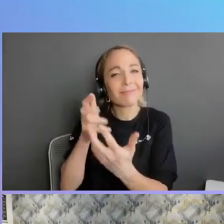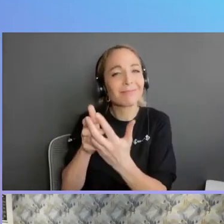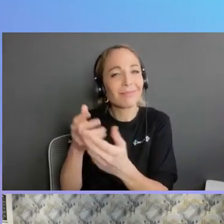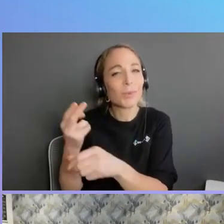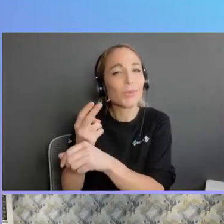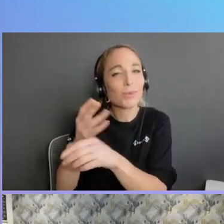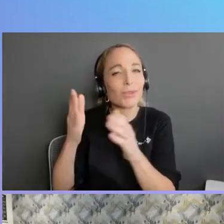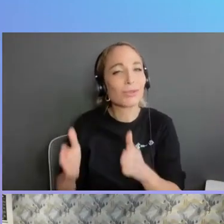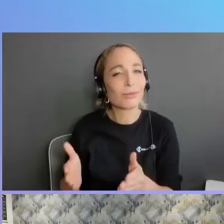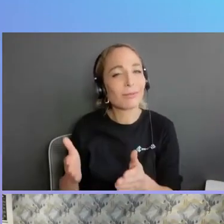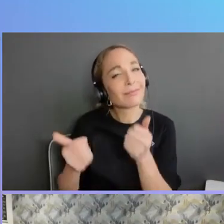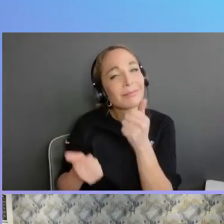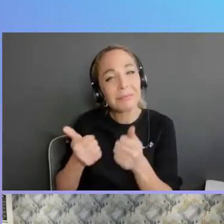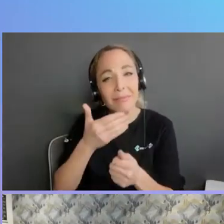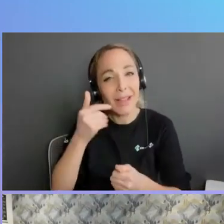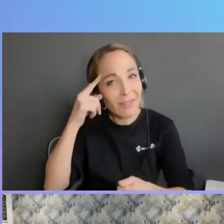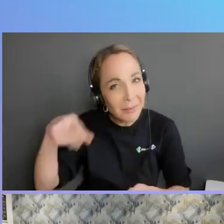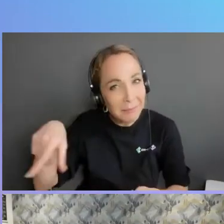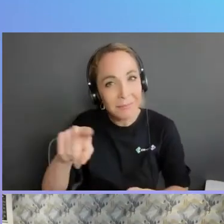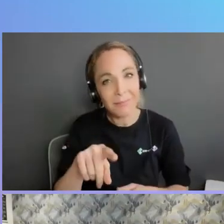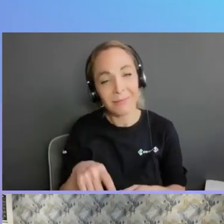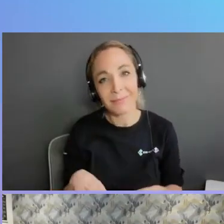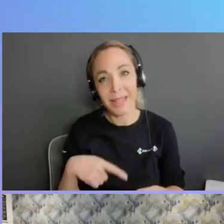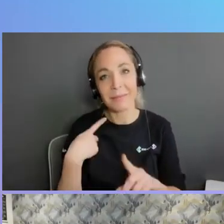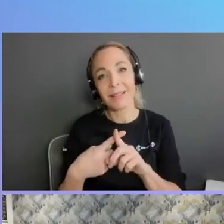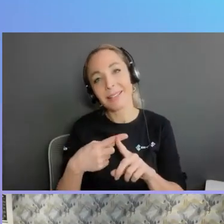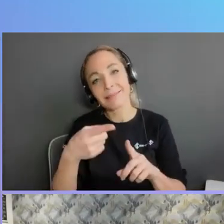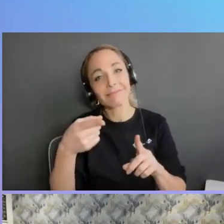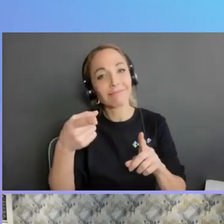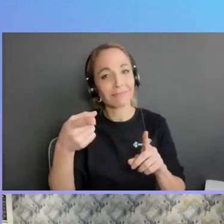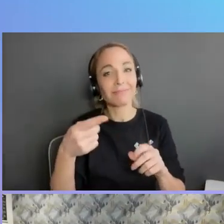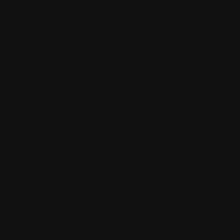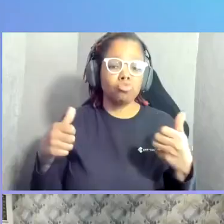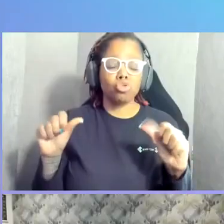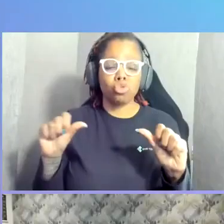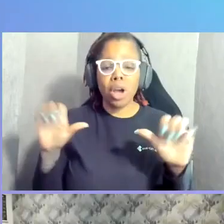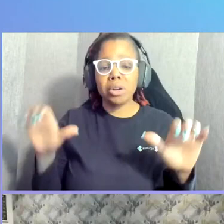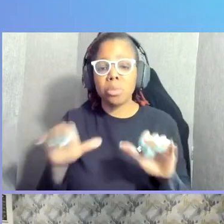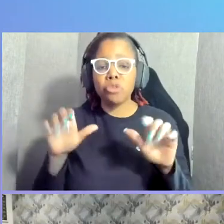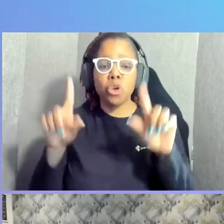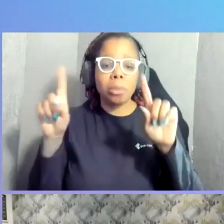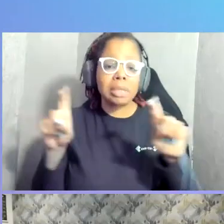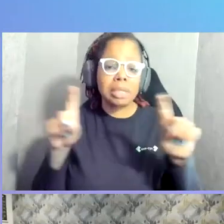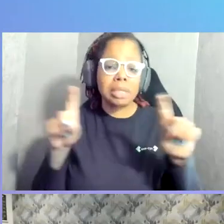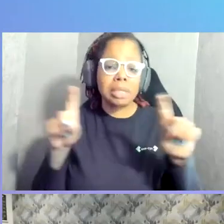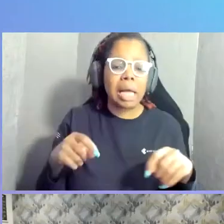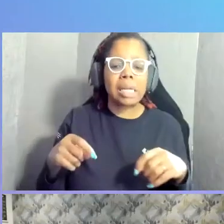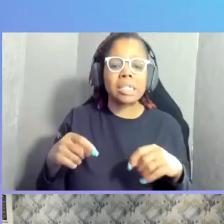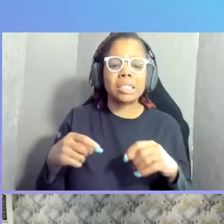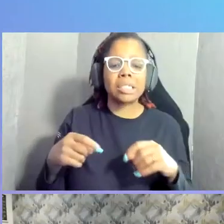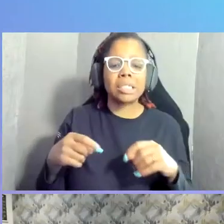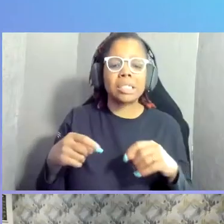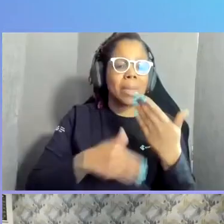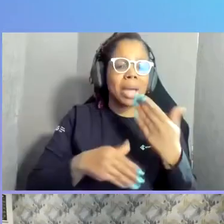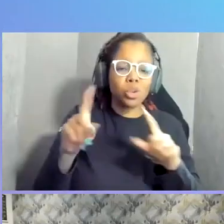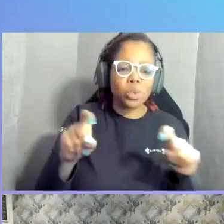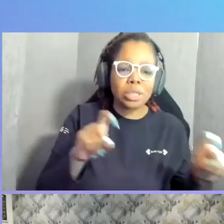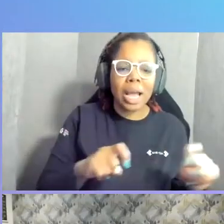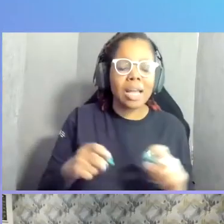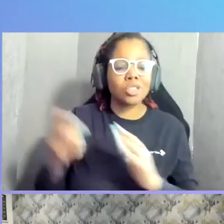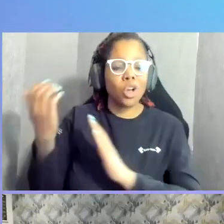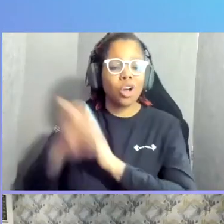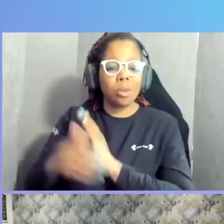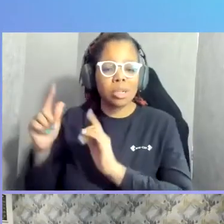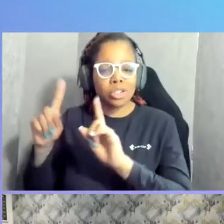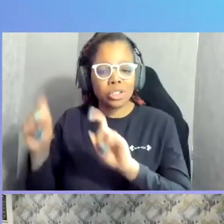when possible, try to perform tests, do manual tests besides automation tests, use